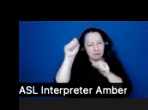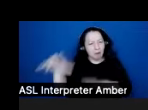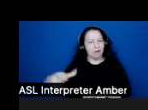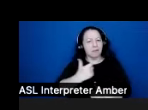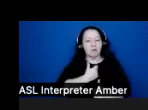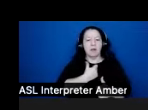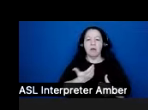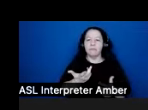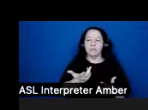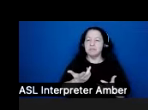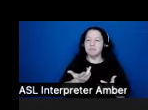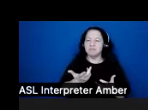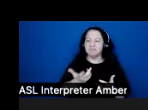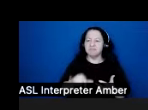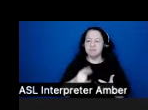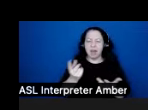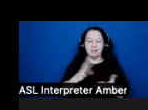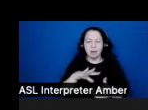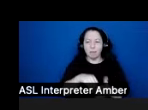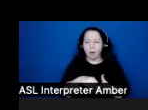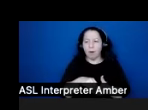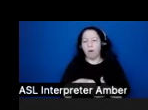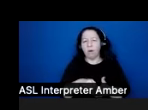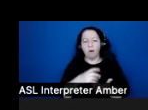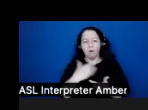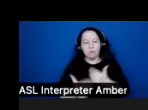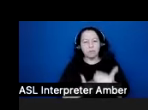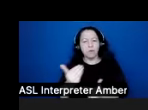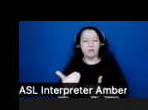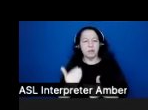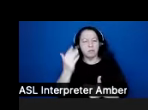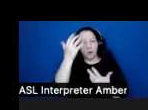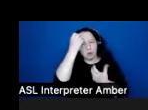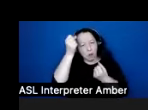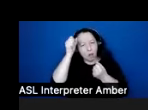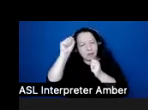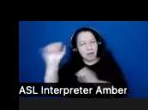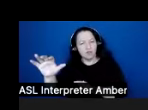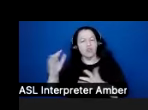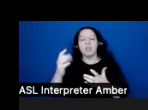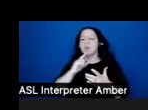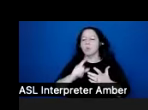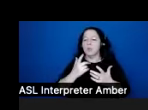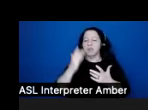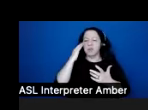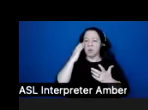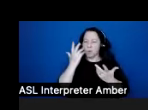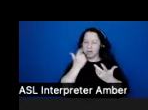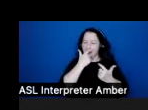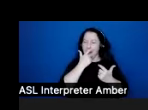That's something that's part of the process of decolonizing, right? Is knowing